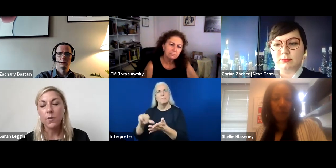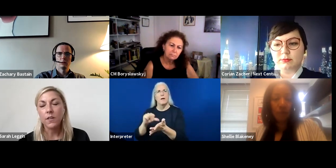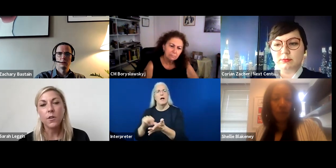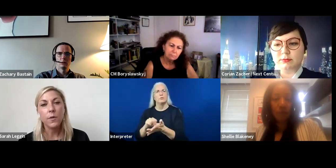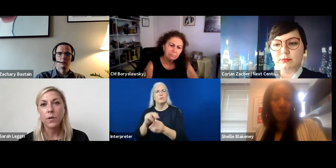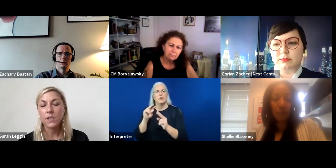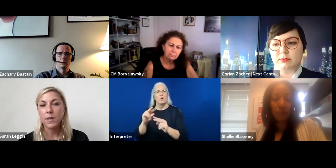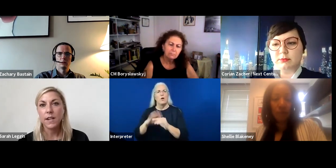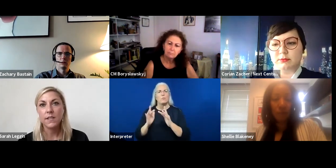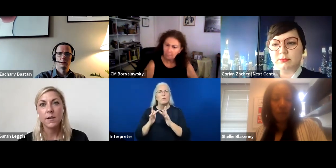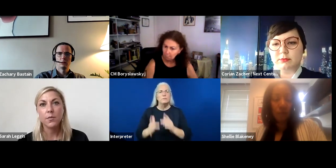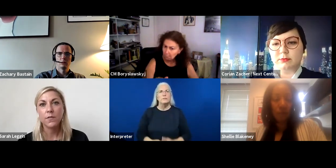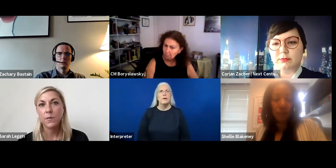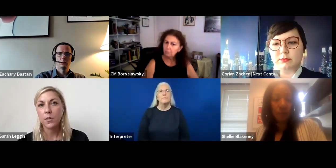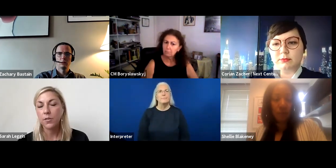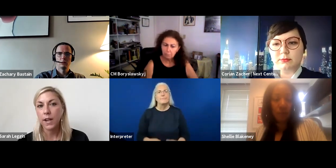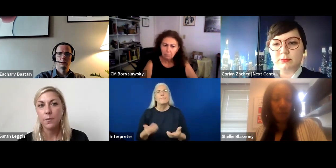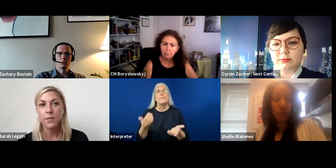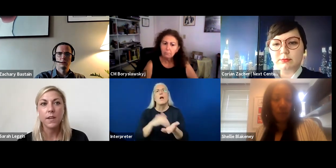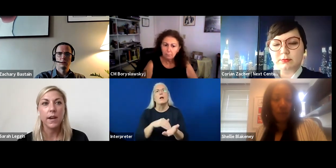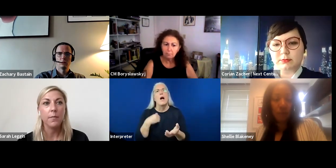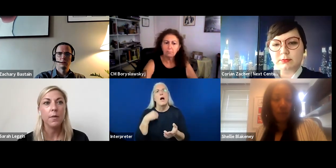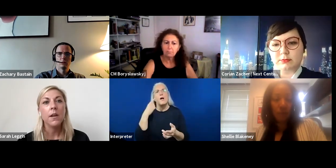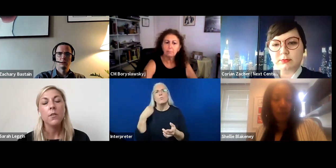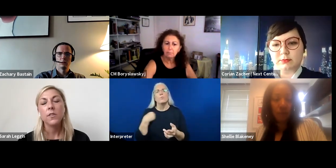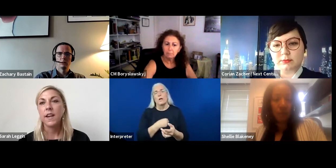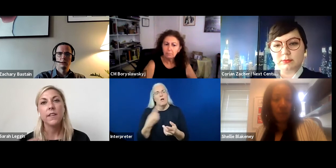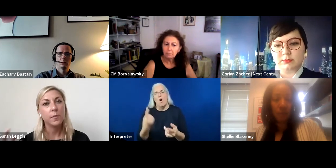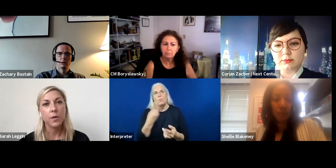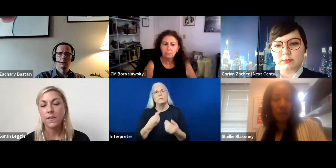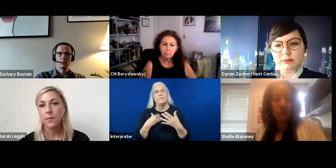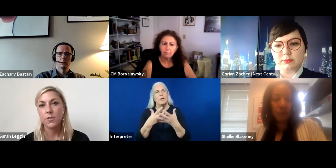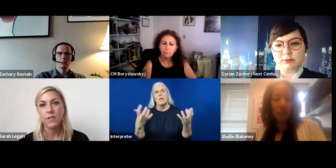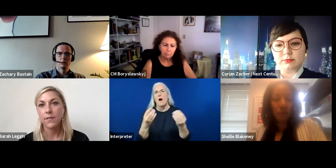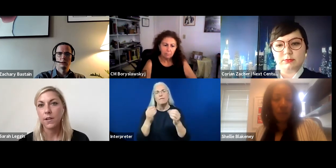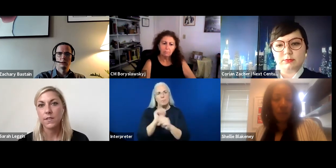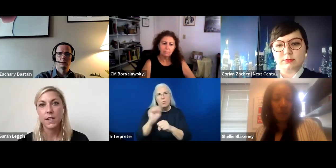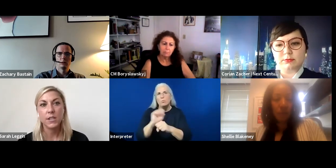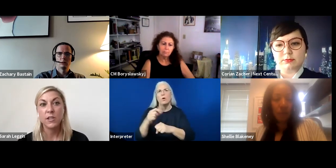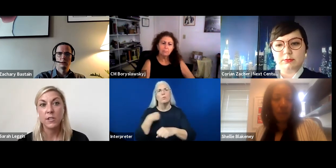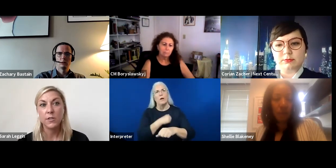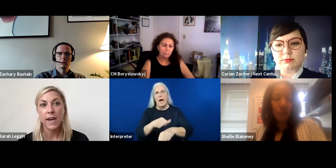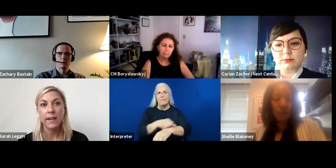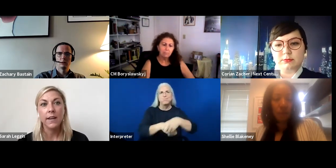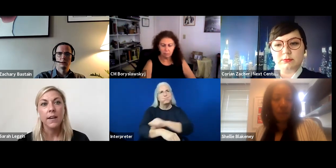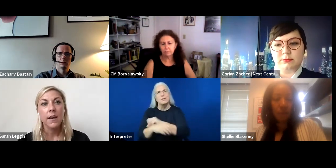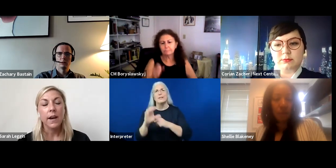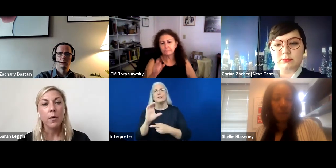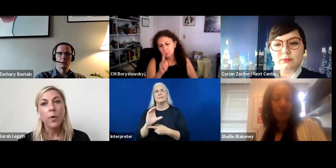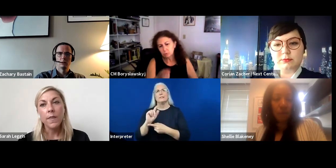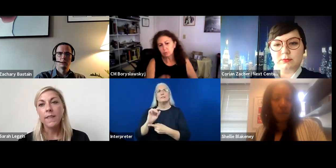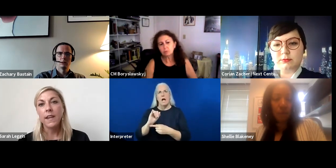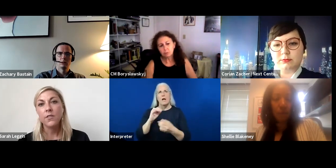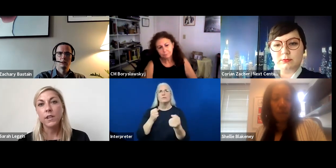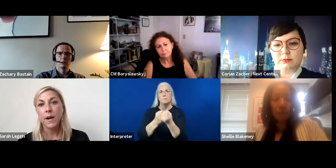I think there's always work to be done to improve these programs. CTIA supports the Commission's efforts to continue to do that.